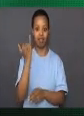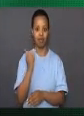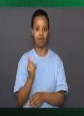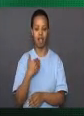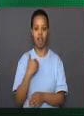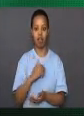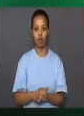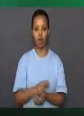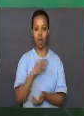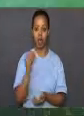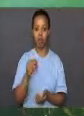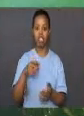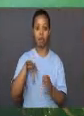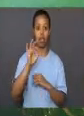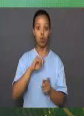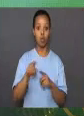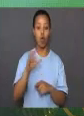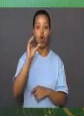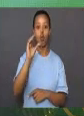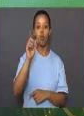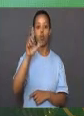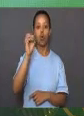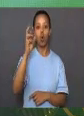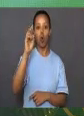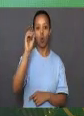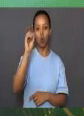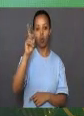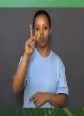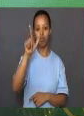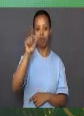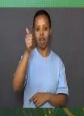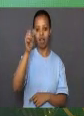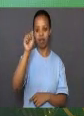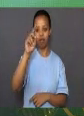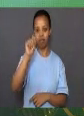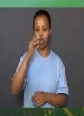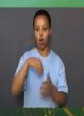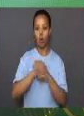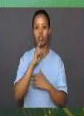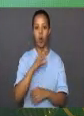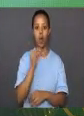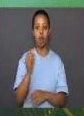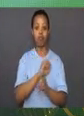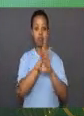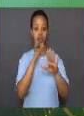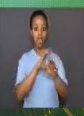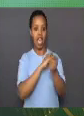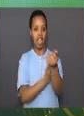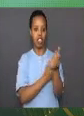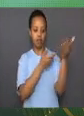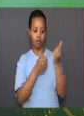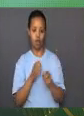the chloroplast. In light-dependent reactions, energy from the sun